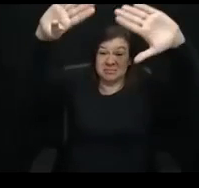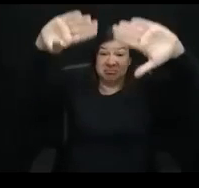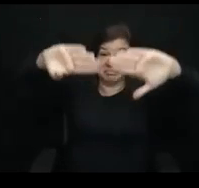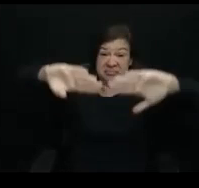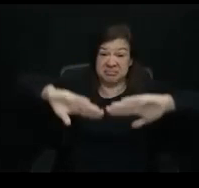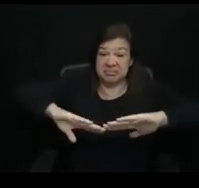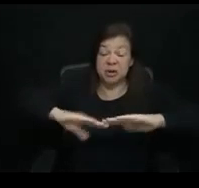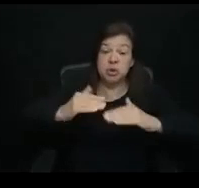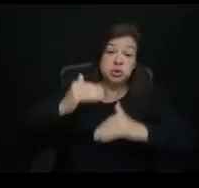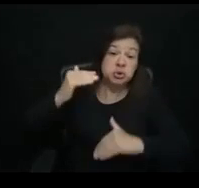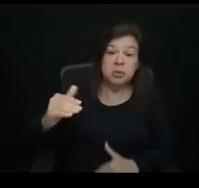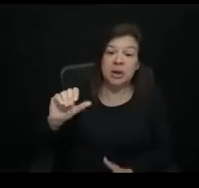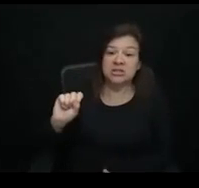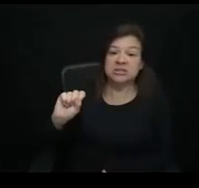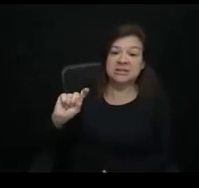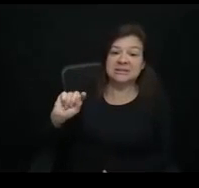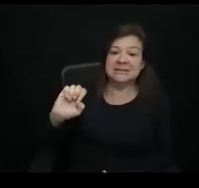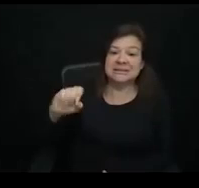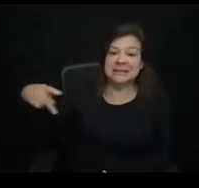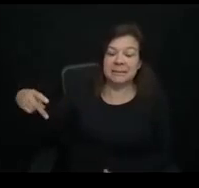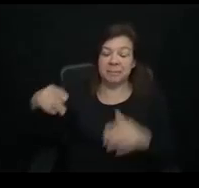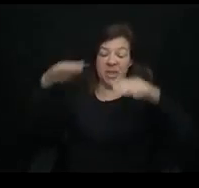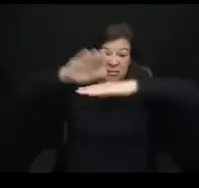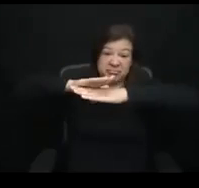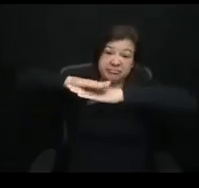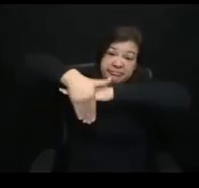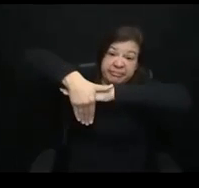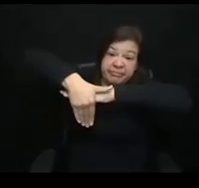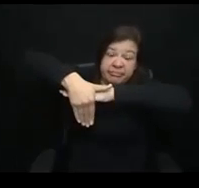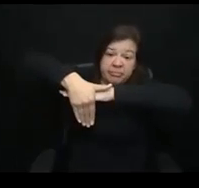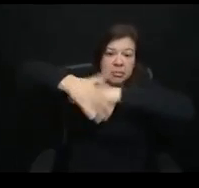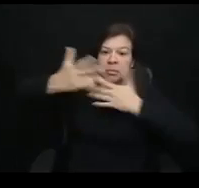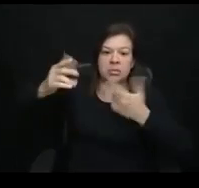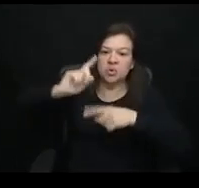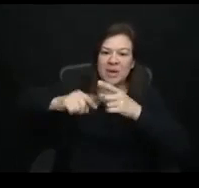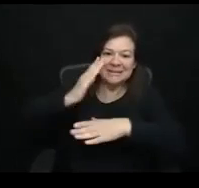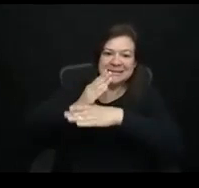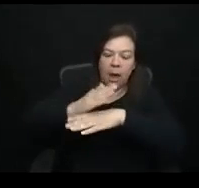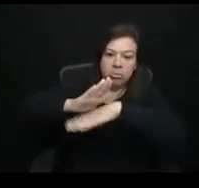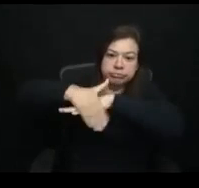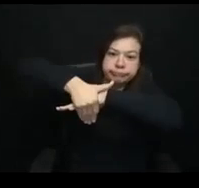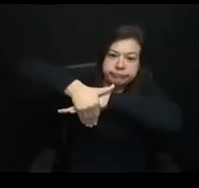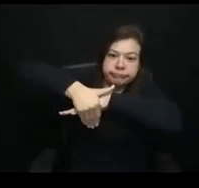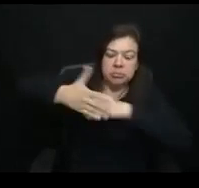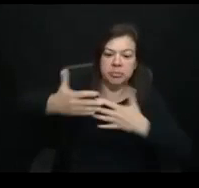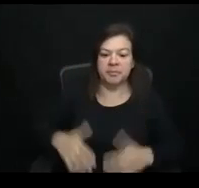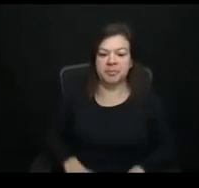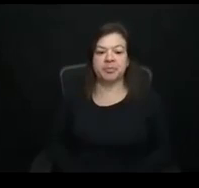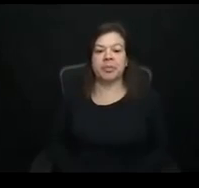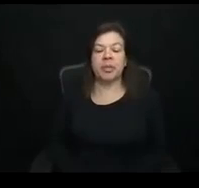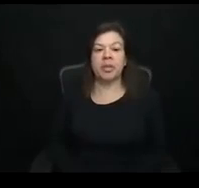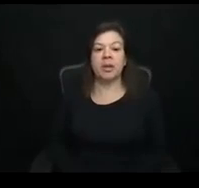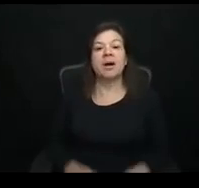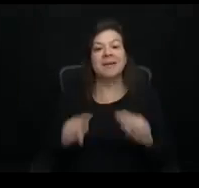ways to really just engineer debris flows out of the equation. The team has looked back at